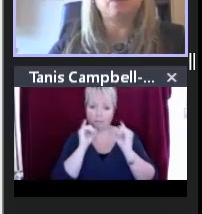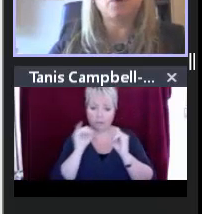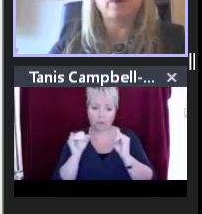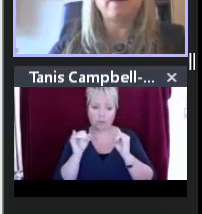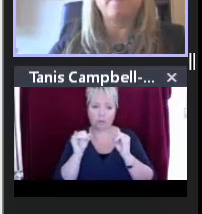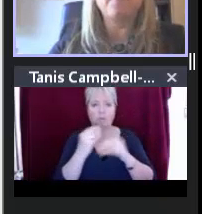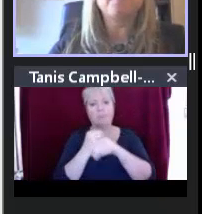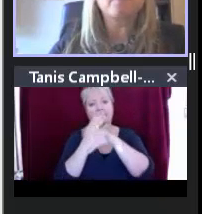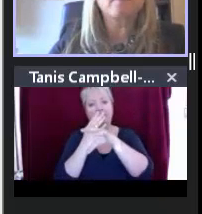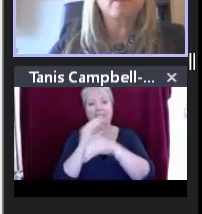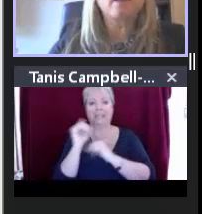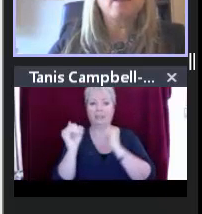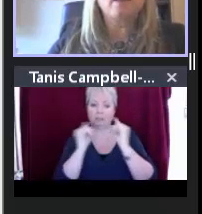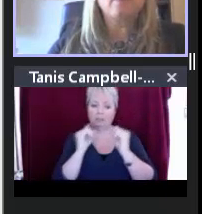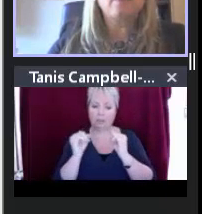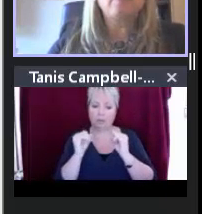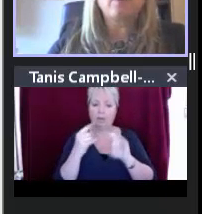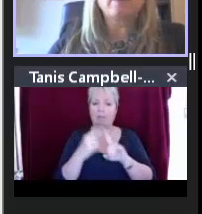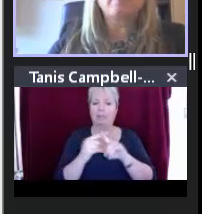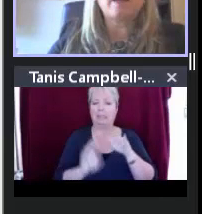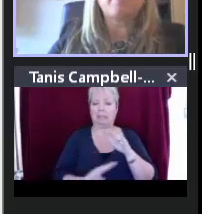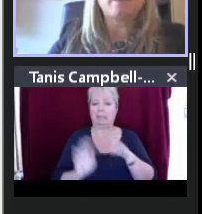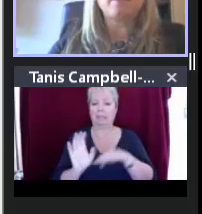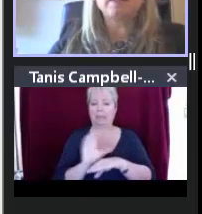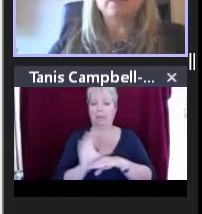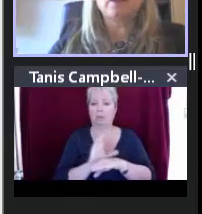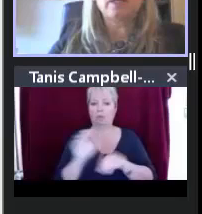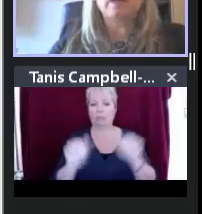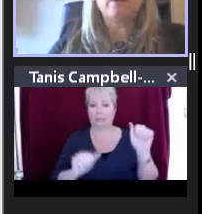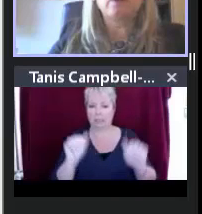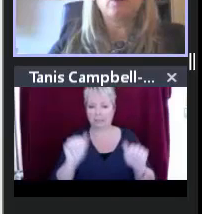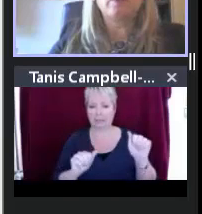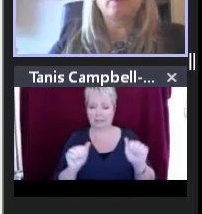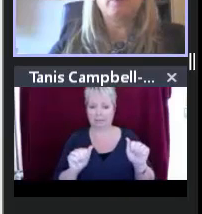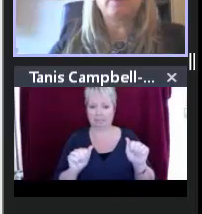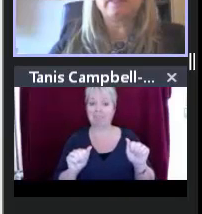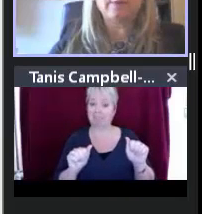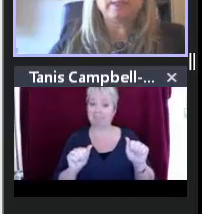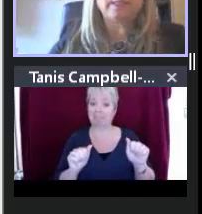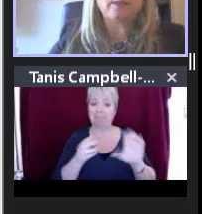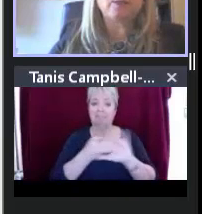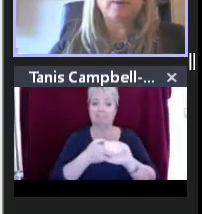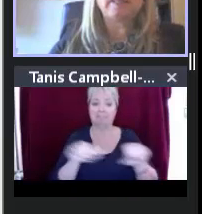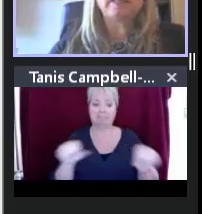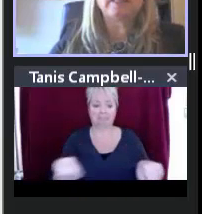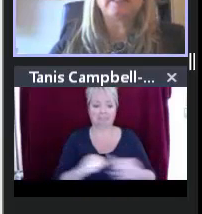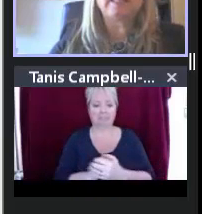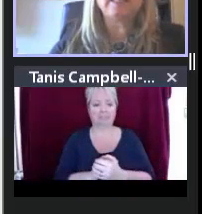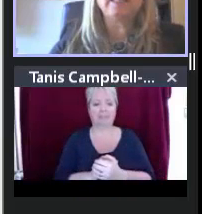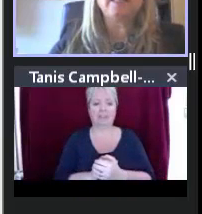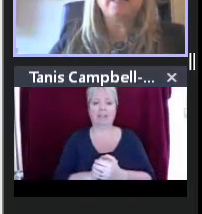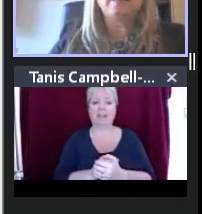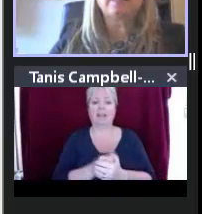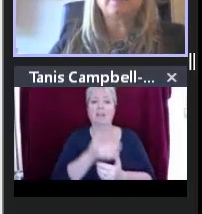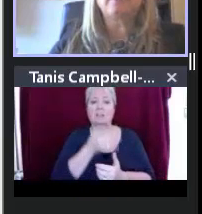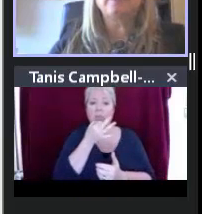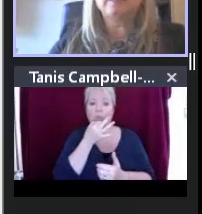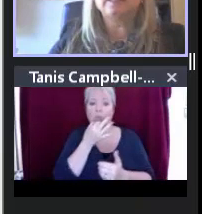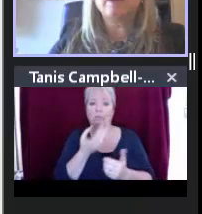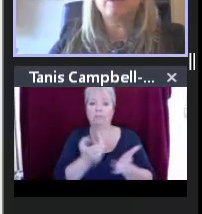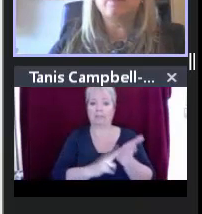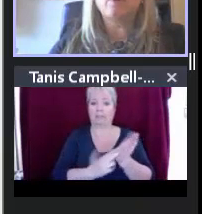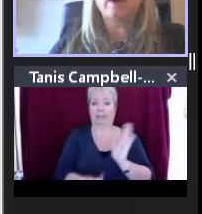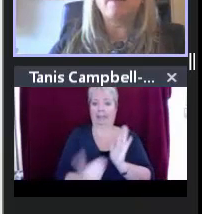accepted into the program. They've got an upcoming start date of October 17th, 2016. That's